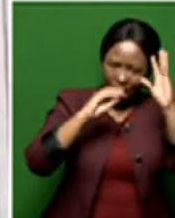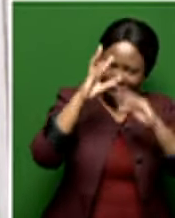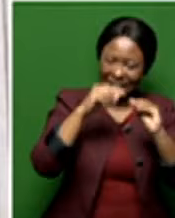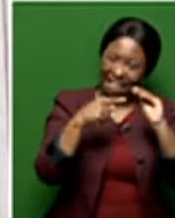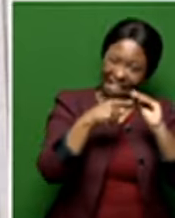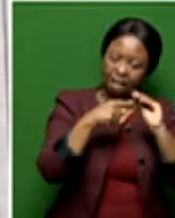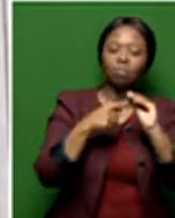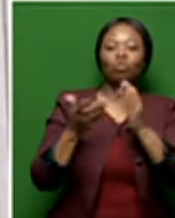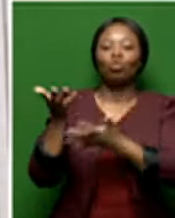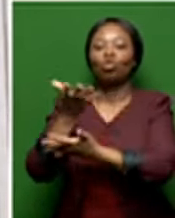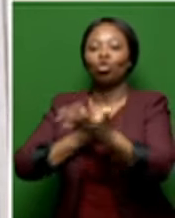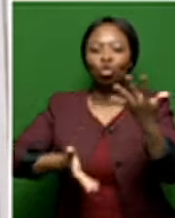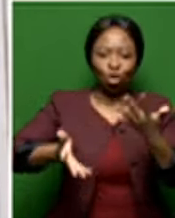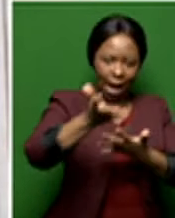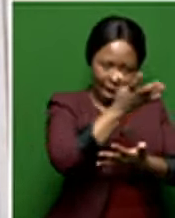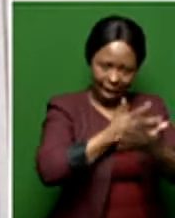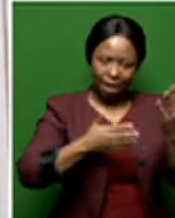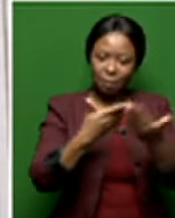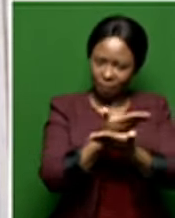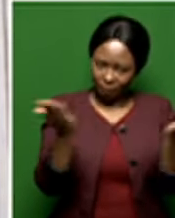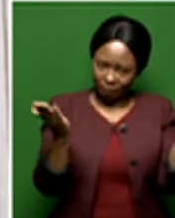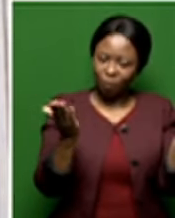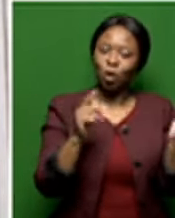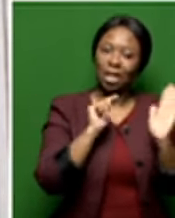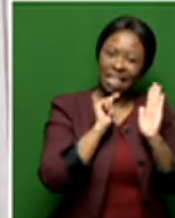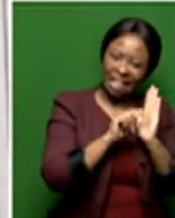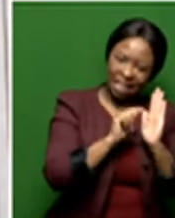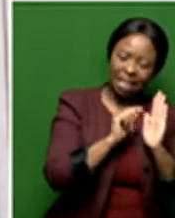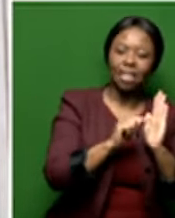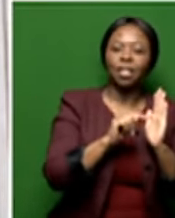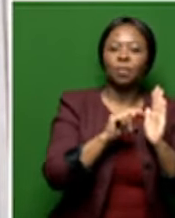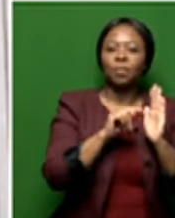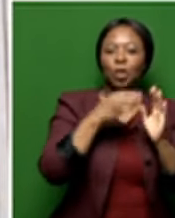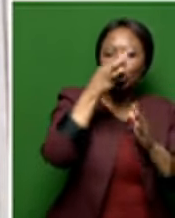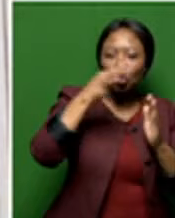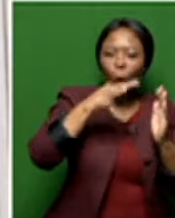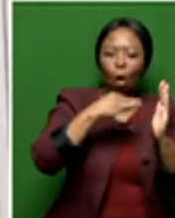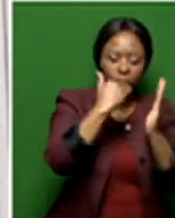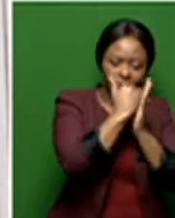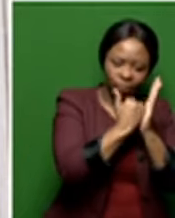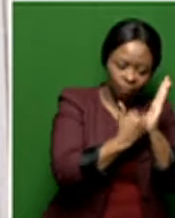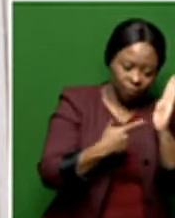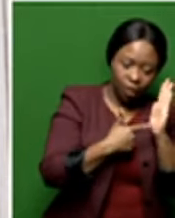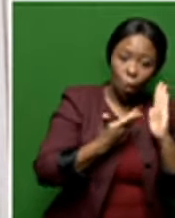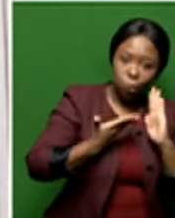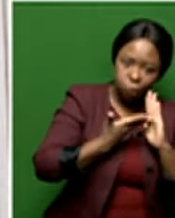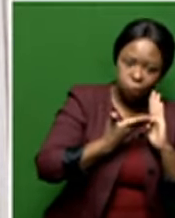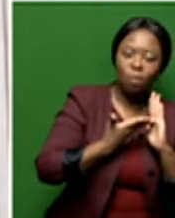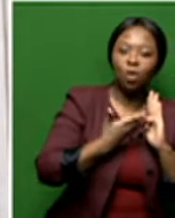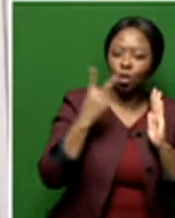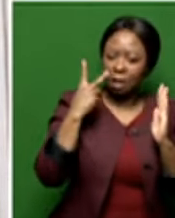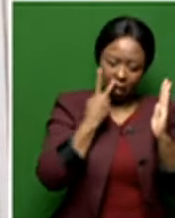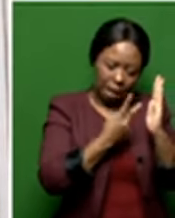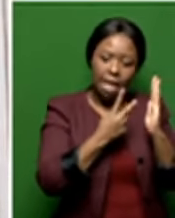them. And that's what is being referred to in all of the songs in the album. You see there's